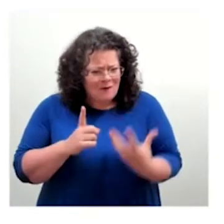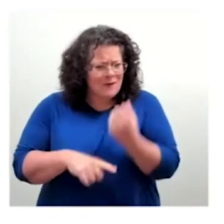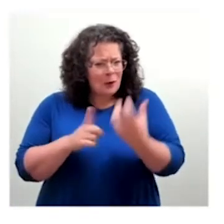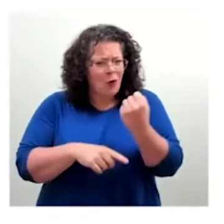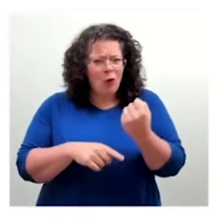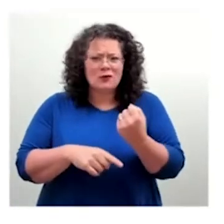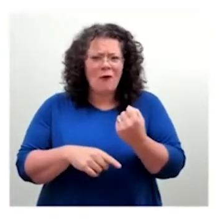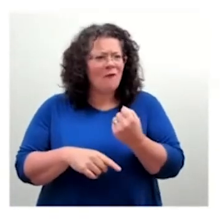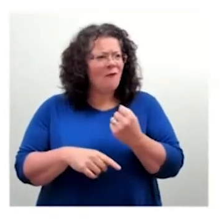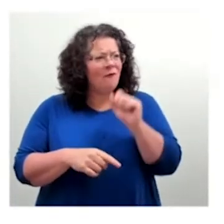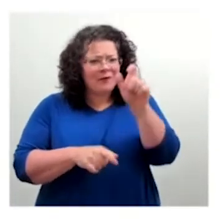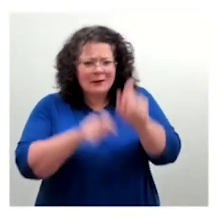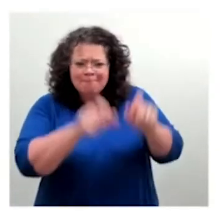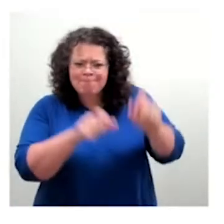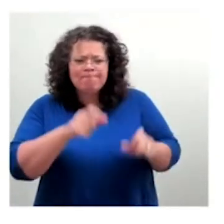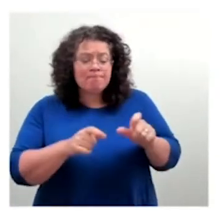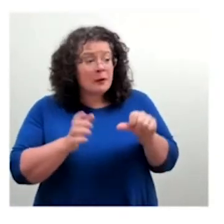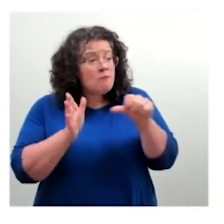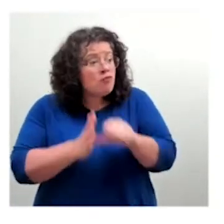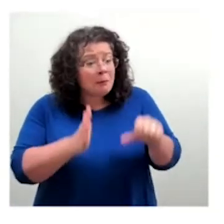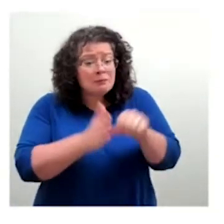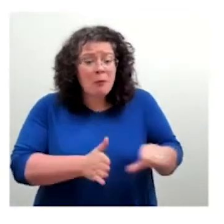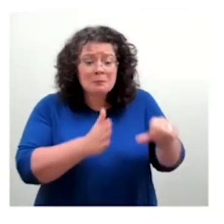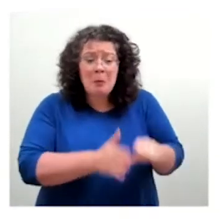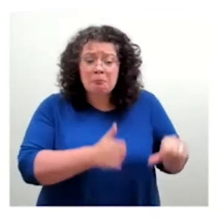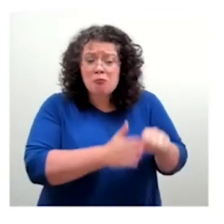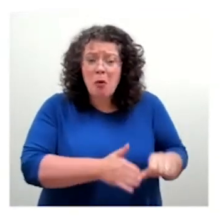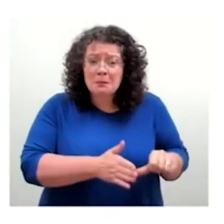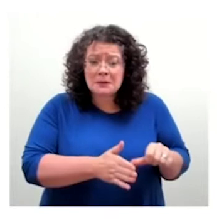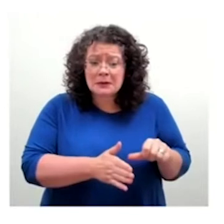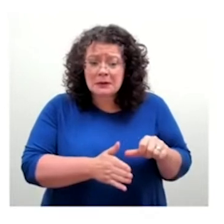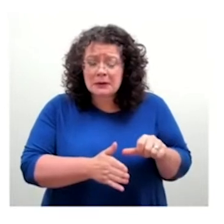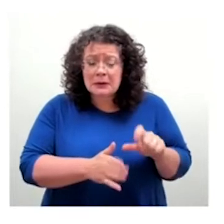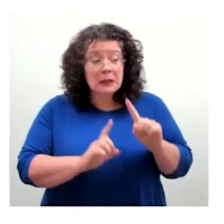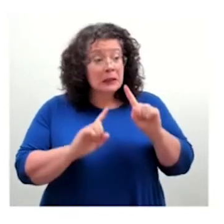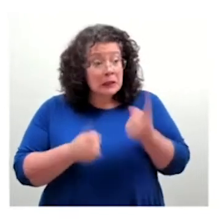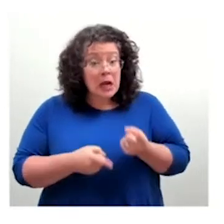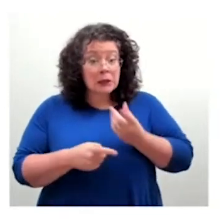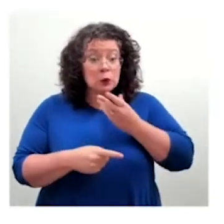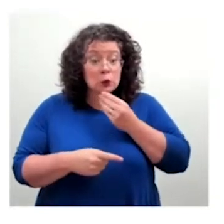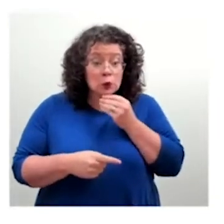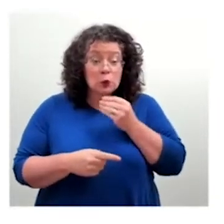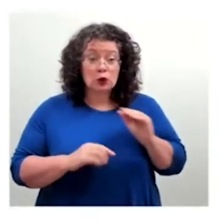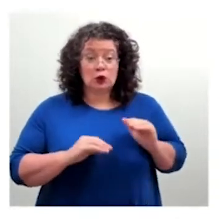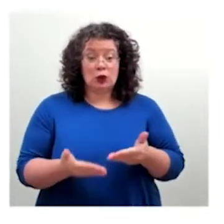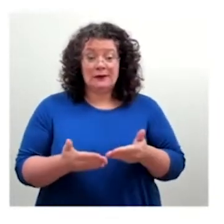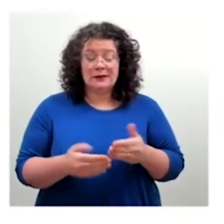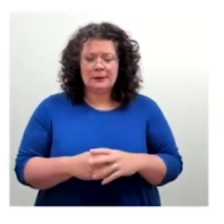services. So at least in Israel, what happened that the government immediately decided to make a very fast